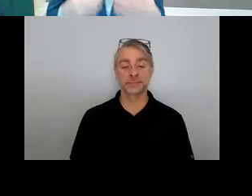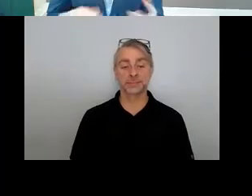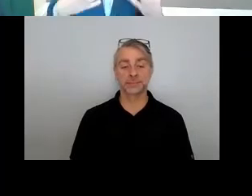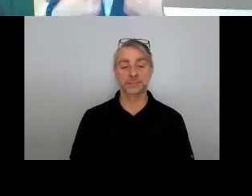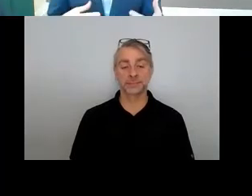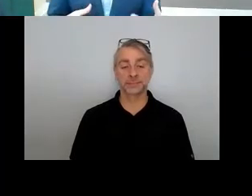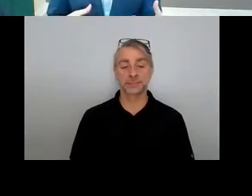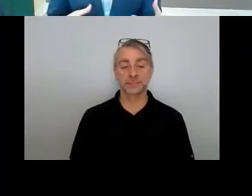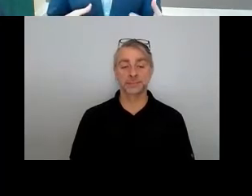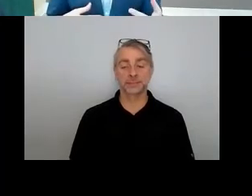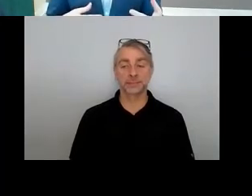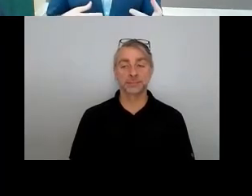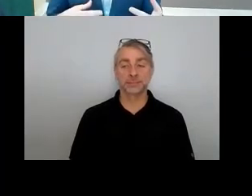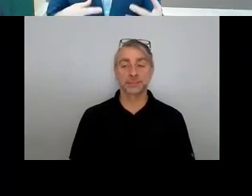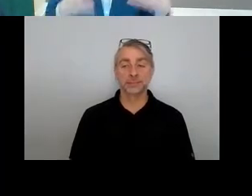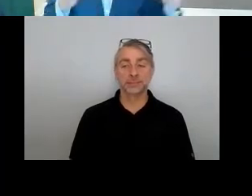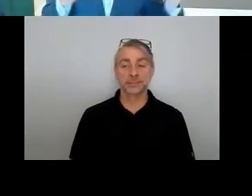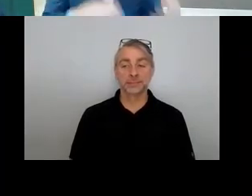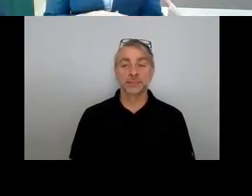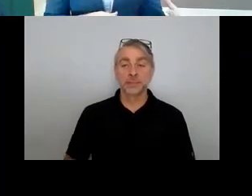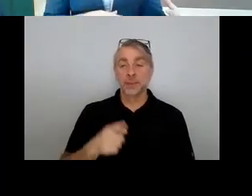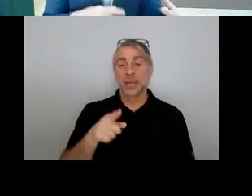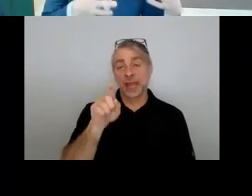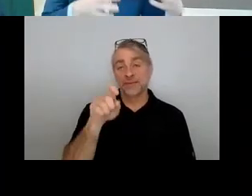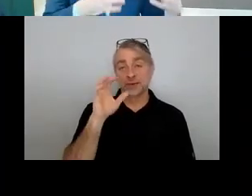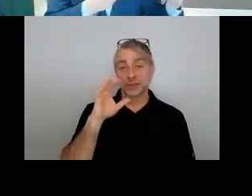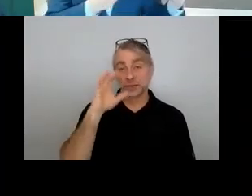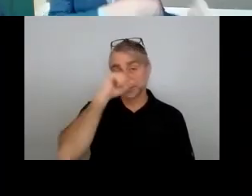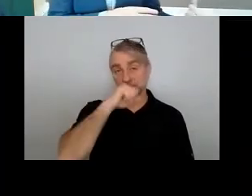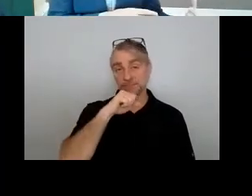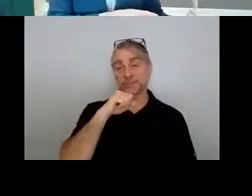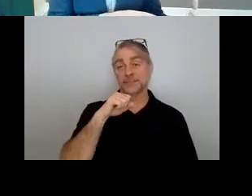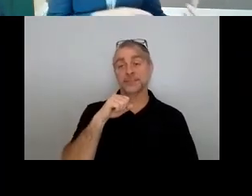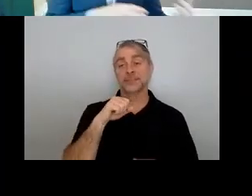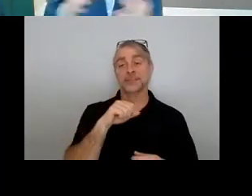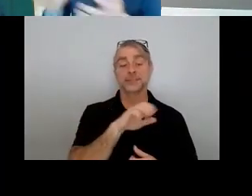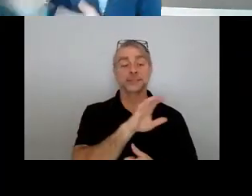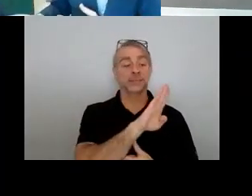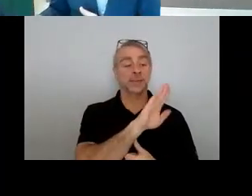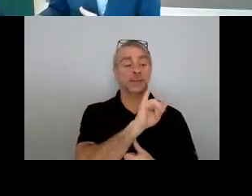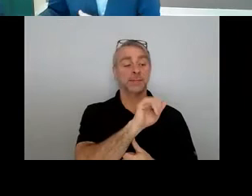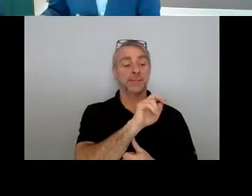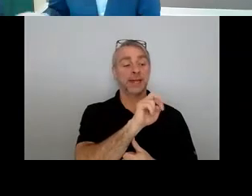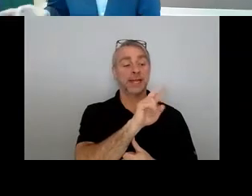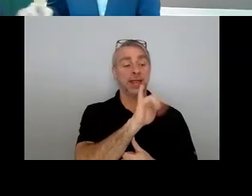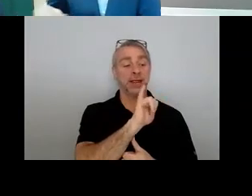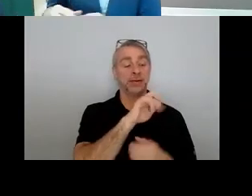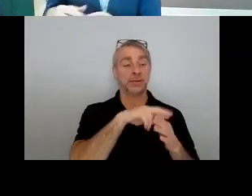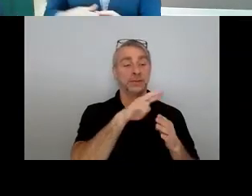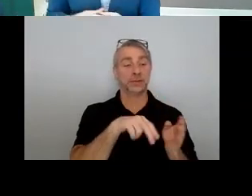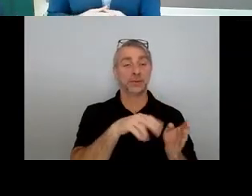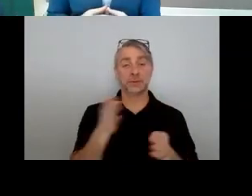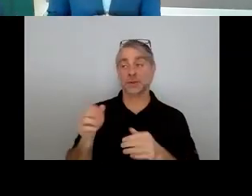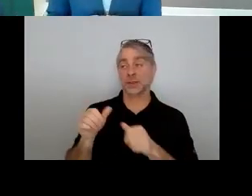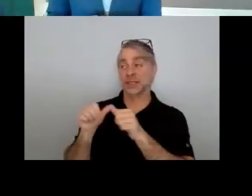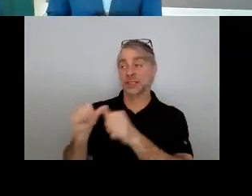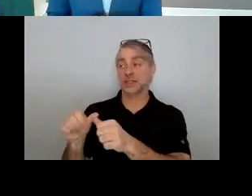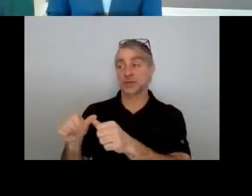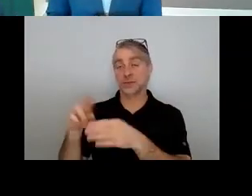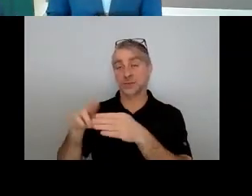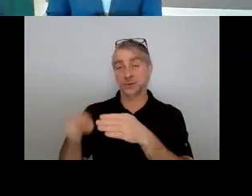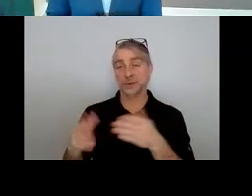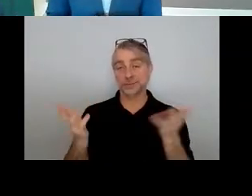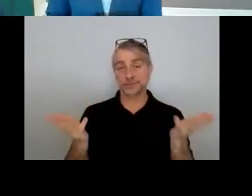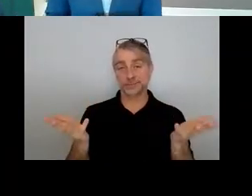The underlying assumption is that in both cases, in the case of the binary outcome and the continuous outcome, that